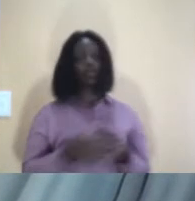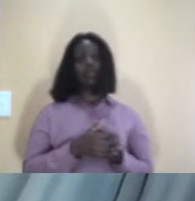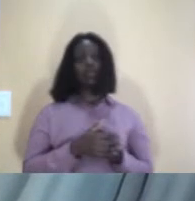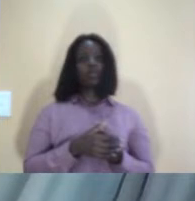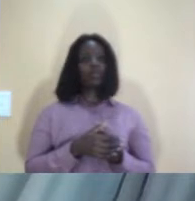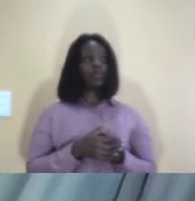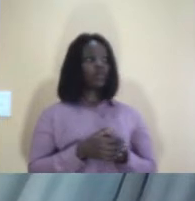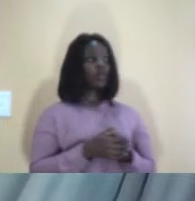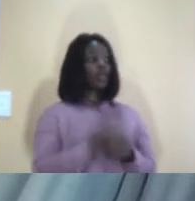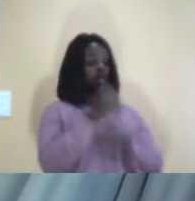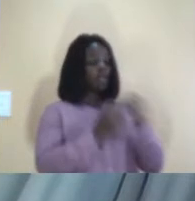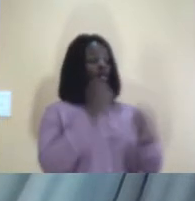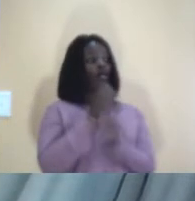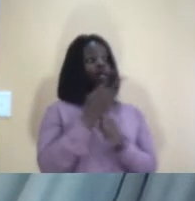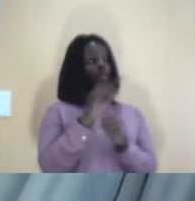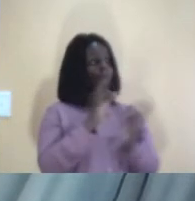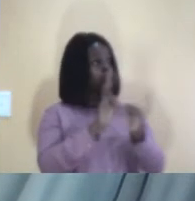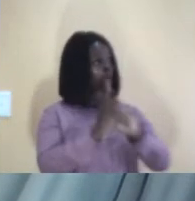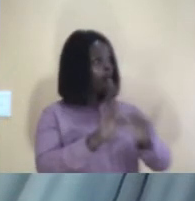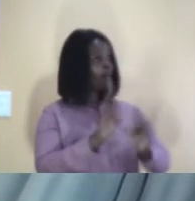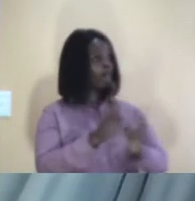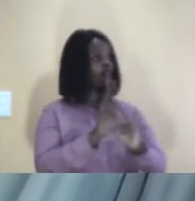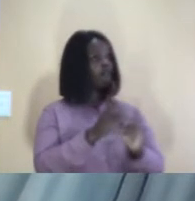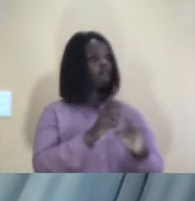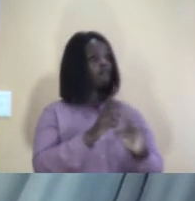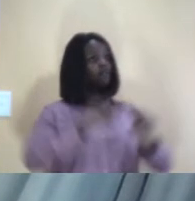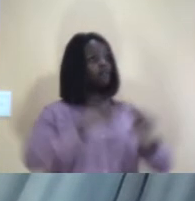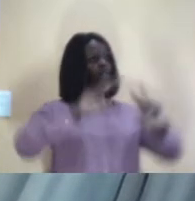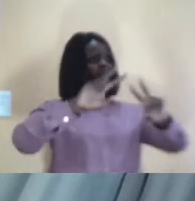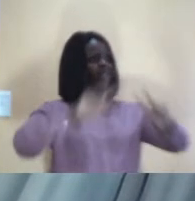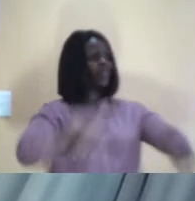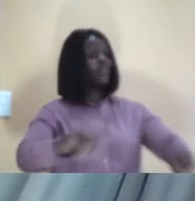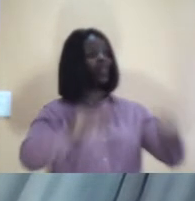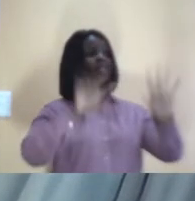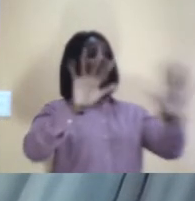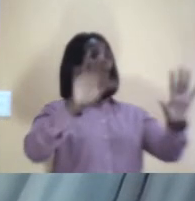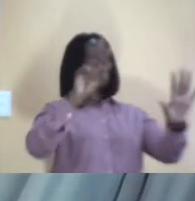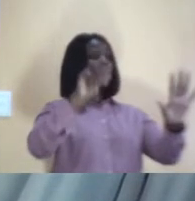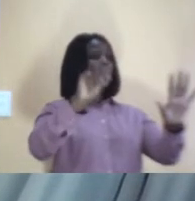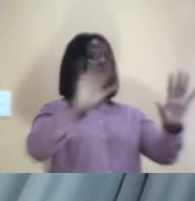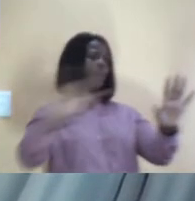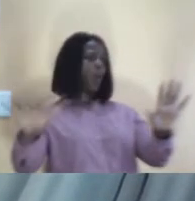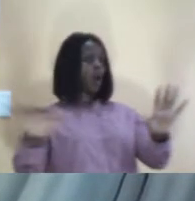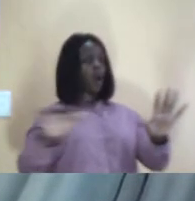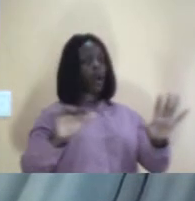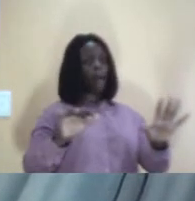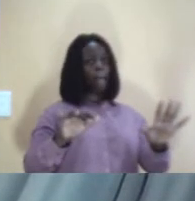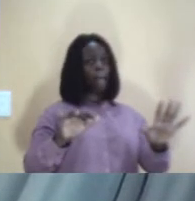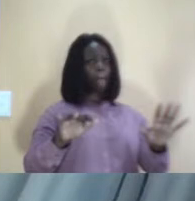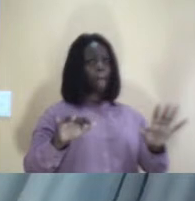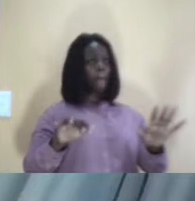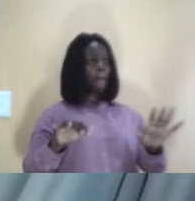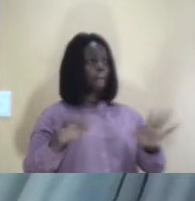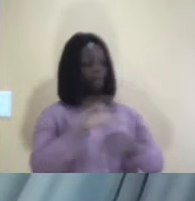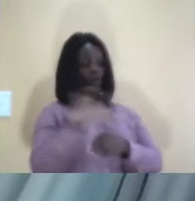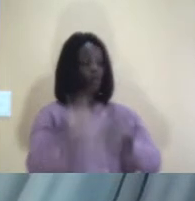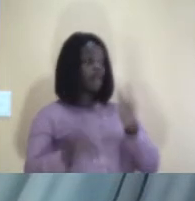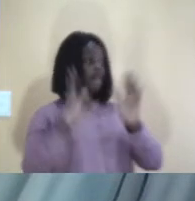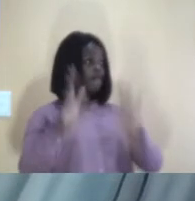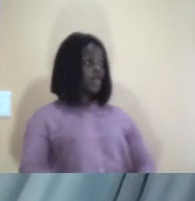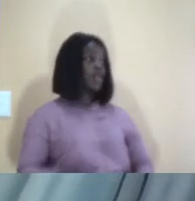In 2012, this investigation, which costed 10 million rand, was completed in